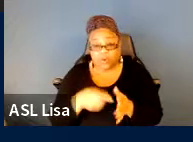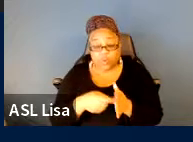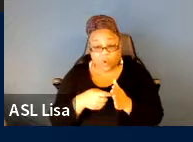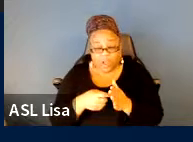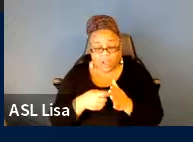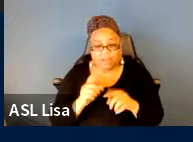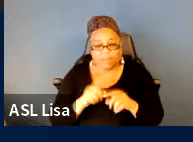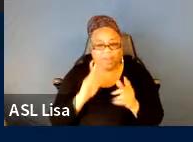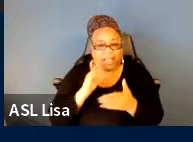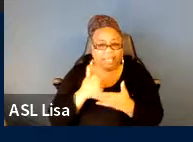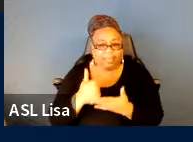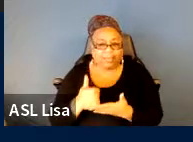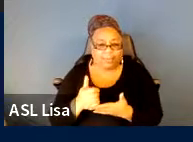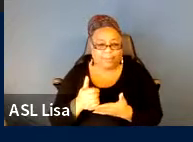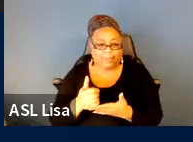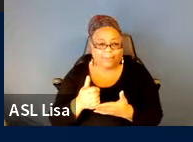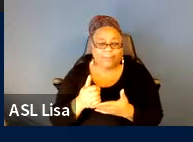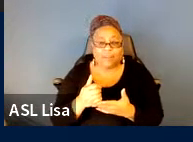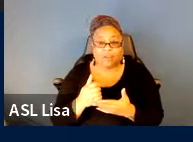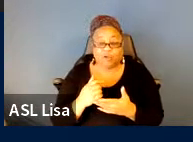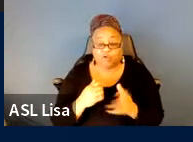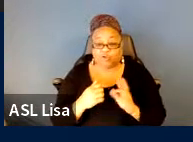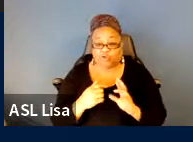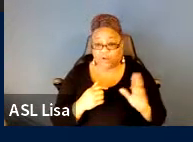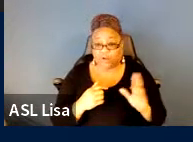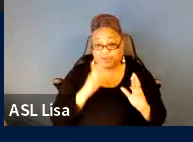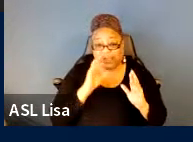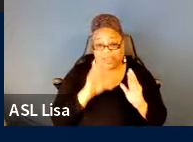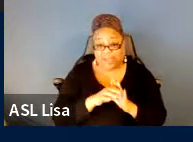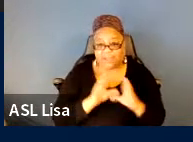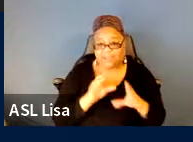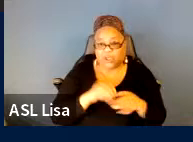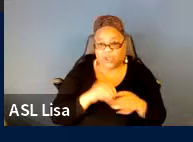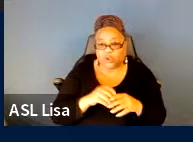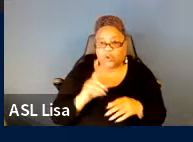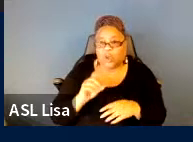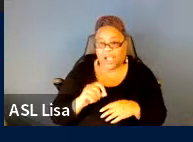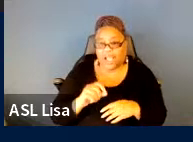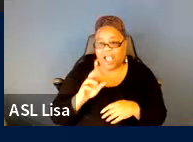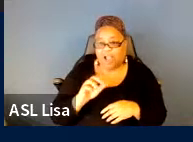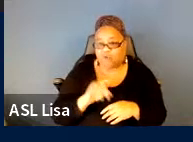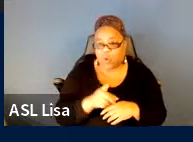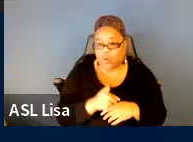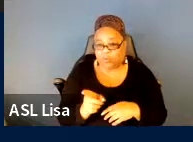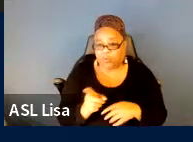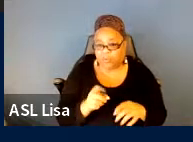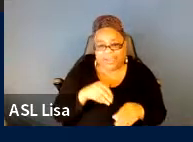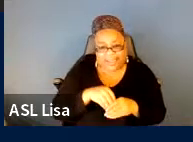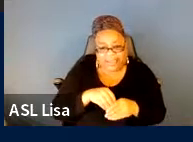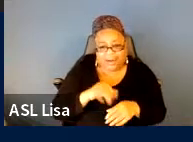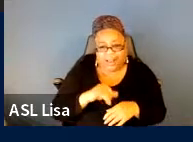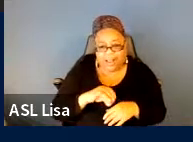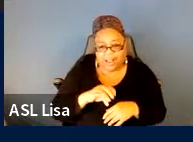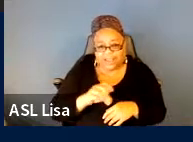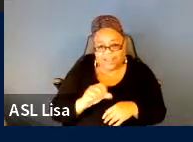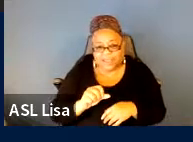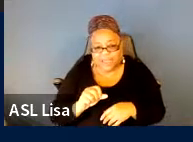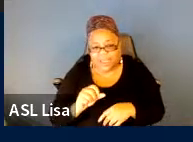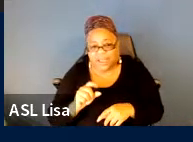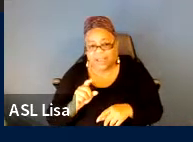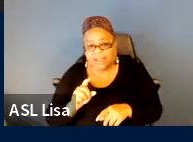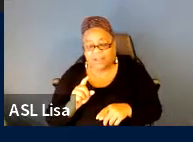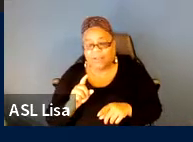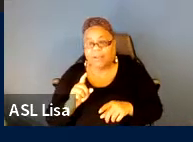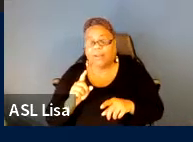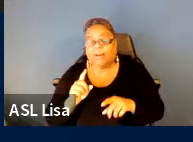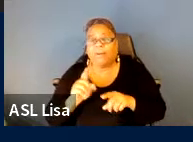very helpful. The right side image includes the arrow and the ISA, but it also states use C